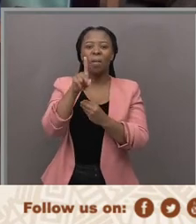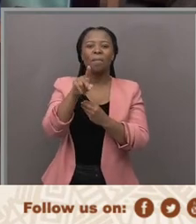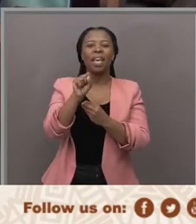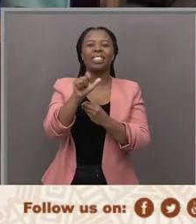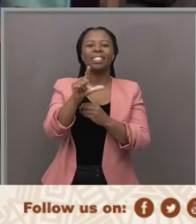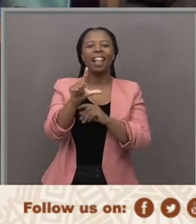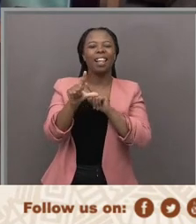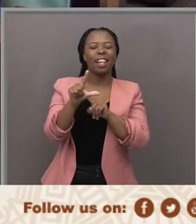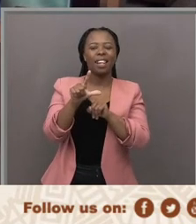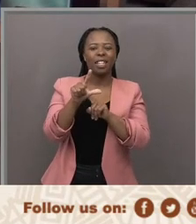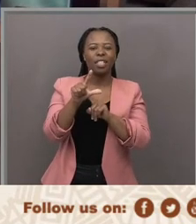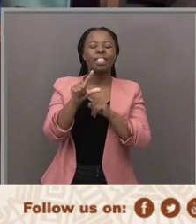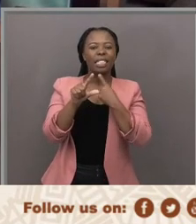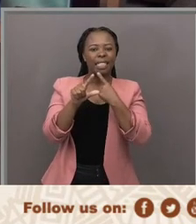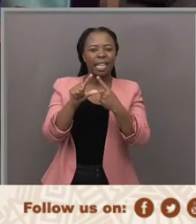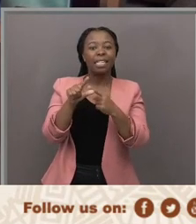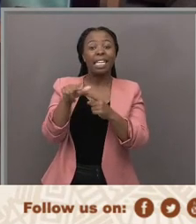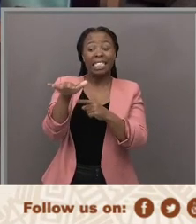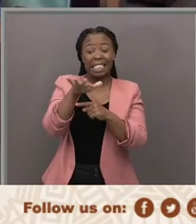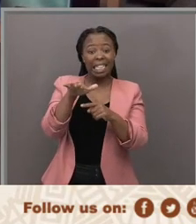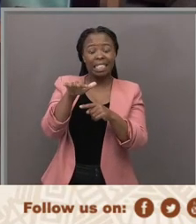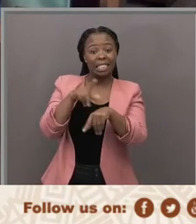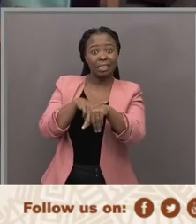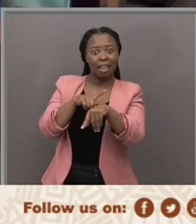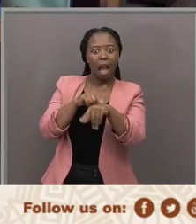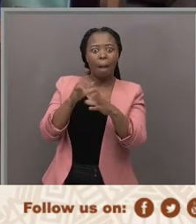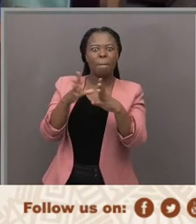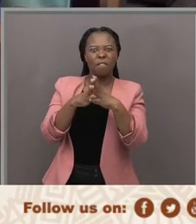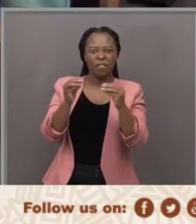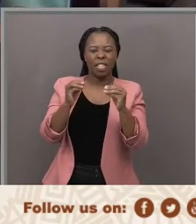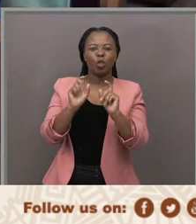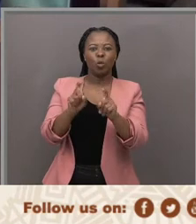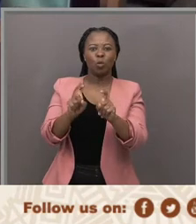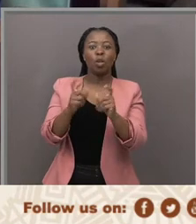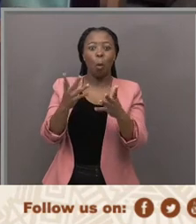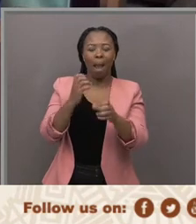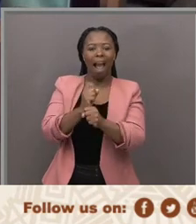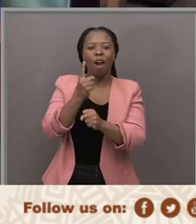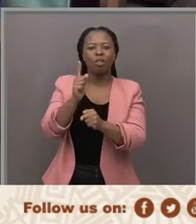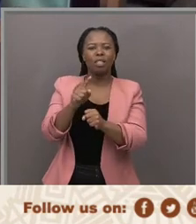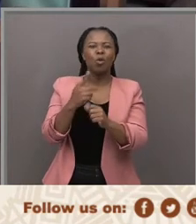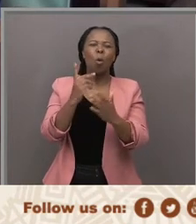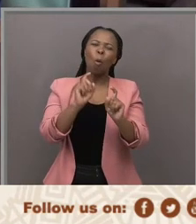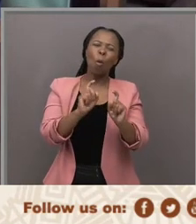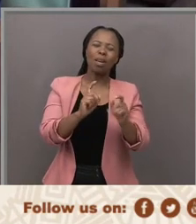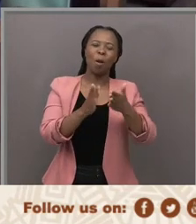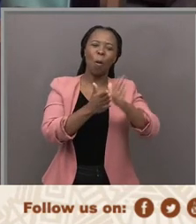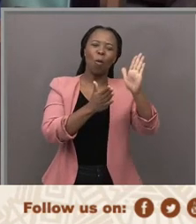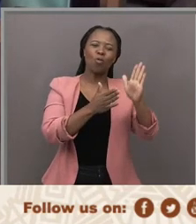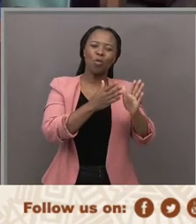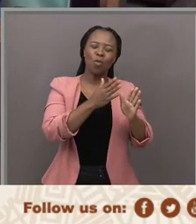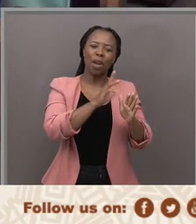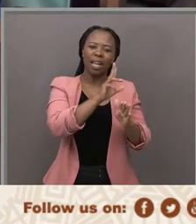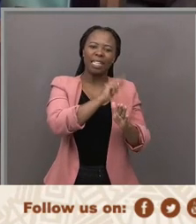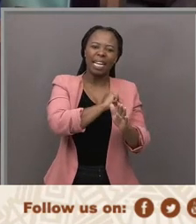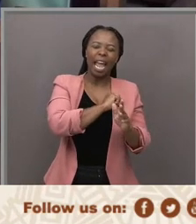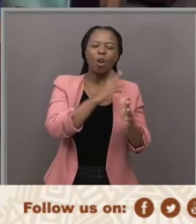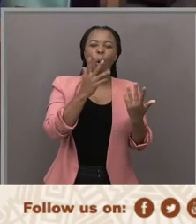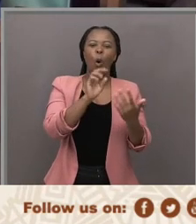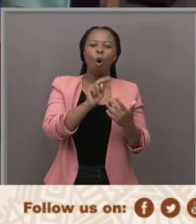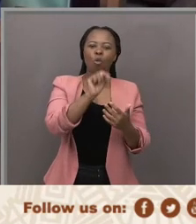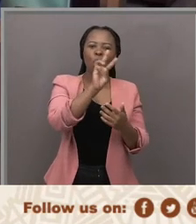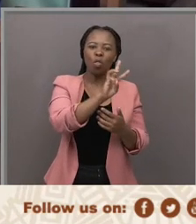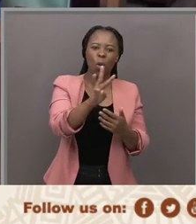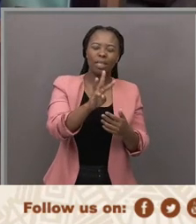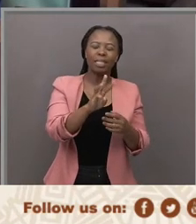must complete that season in Gauteng. It could have gone to KZN, it could have gone to the Northwest. But we worked with the